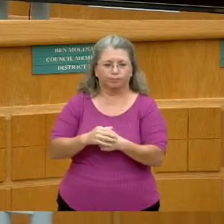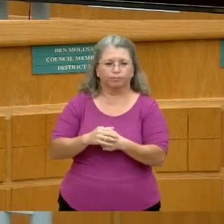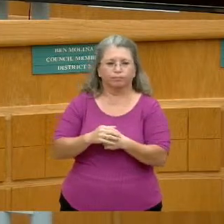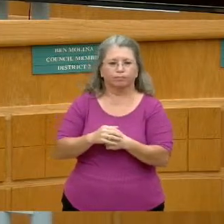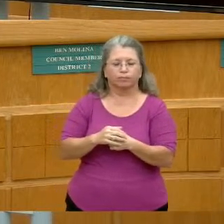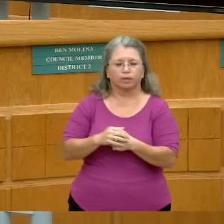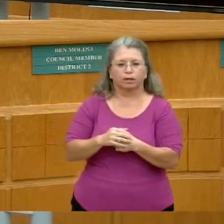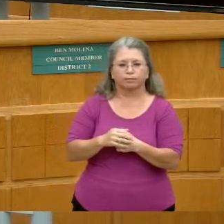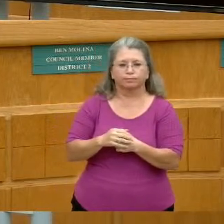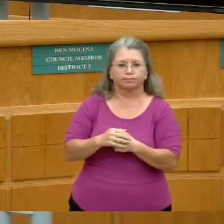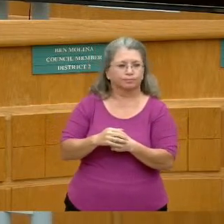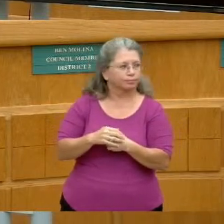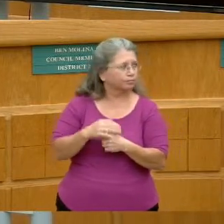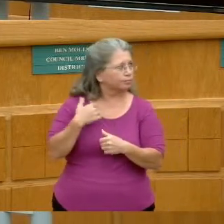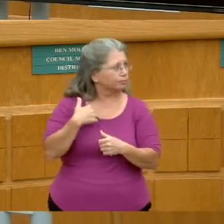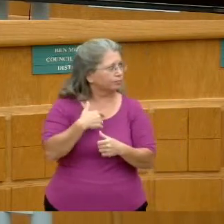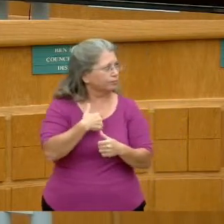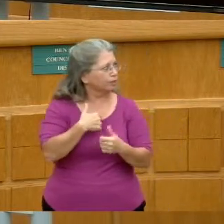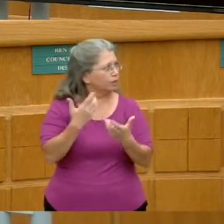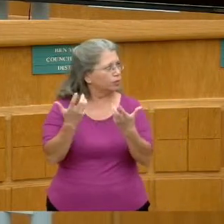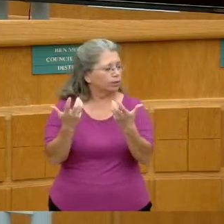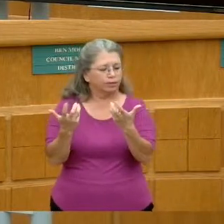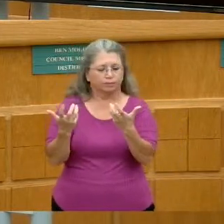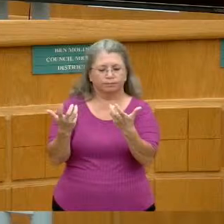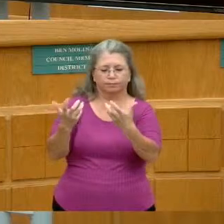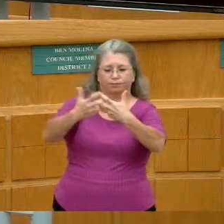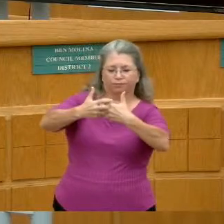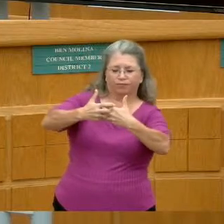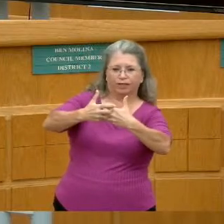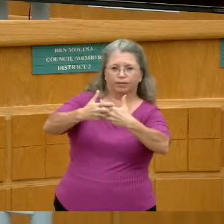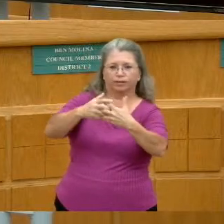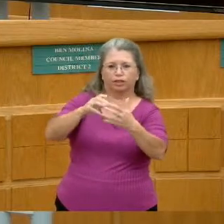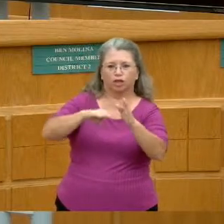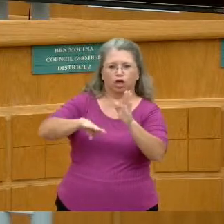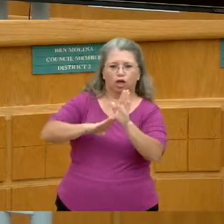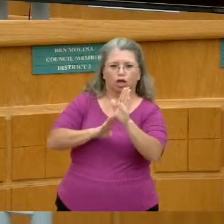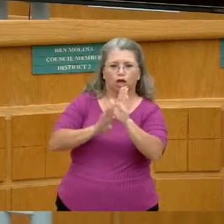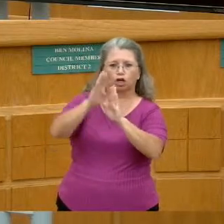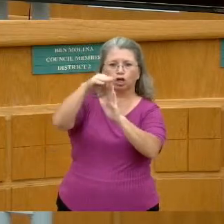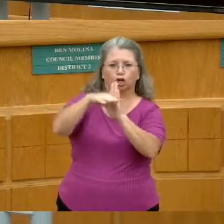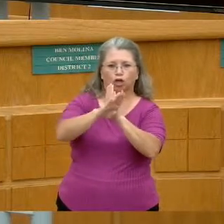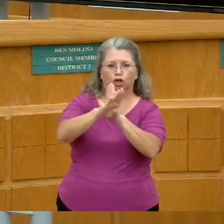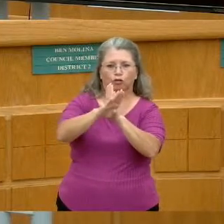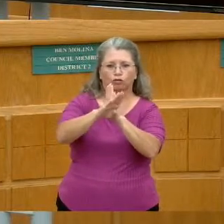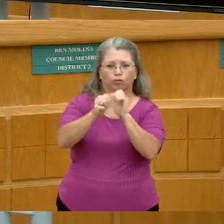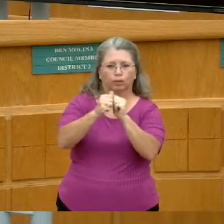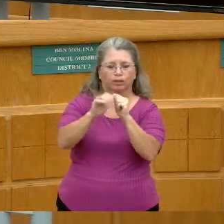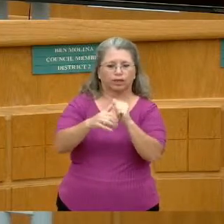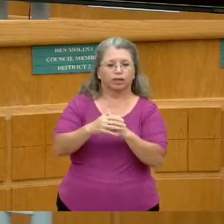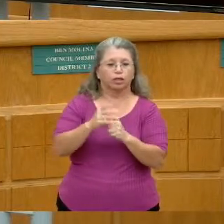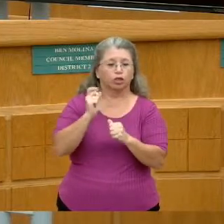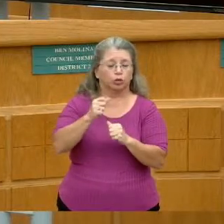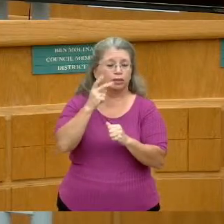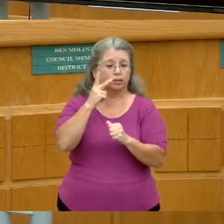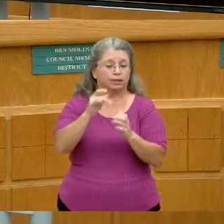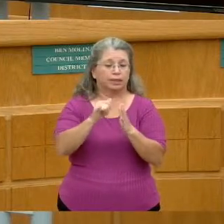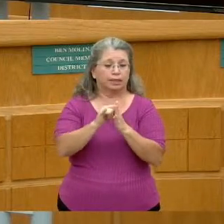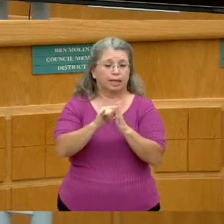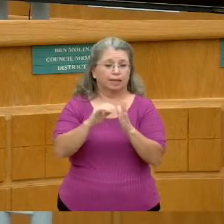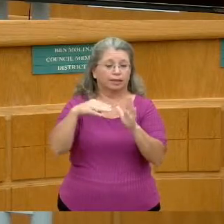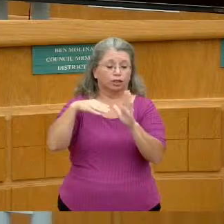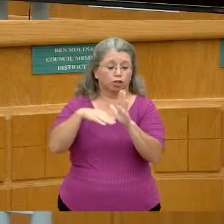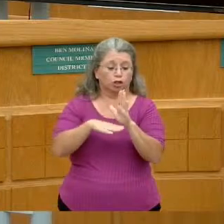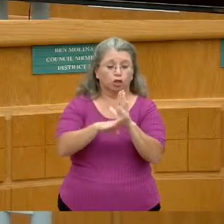simple exponential curve to the data. And what you can see is that the exponential curve fits extremely